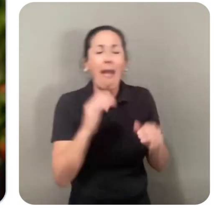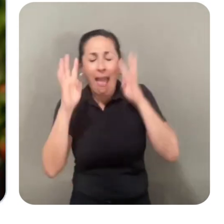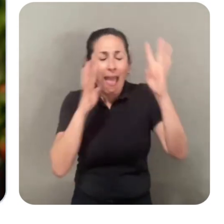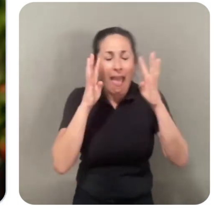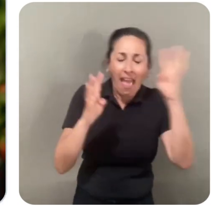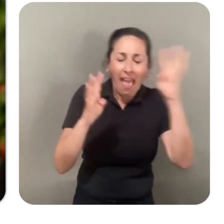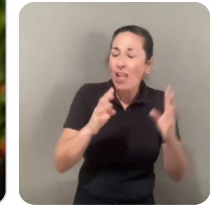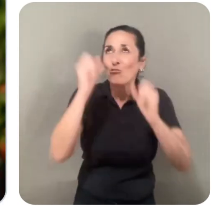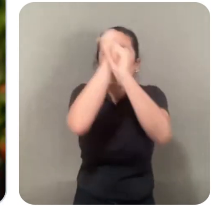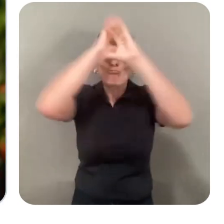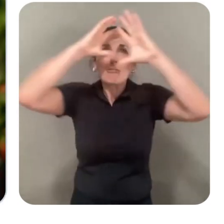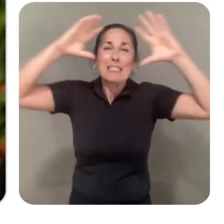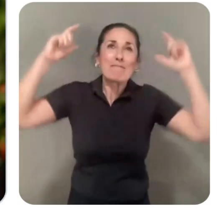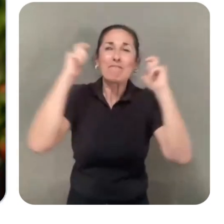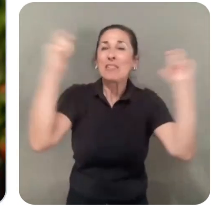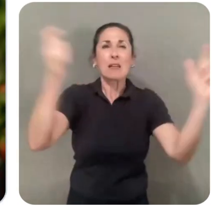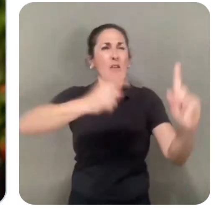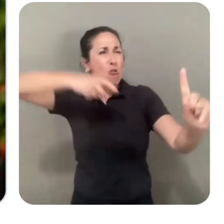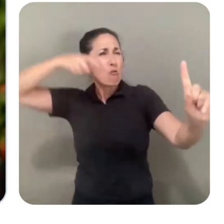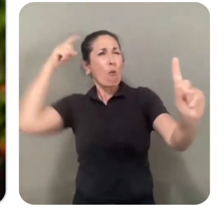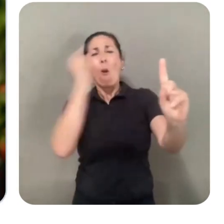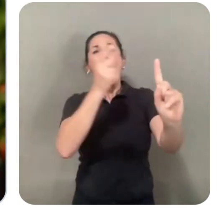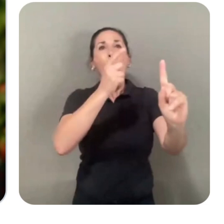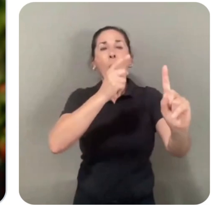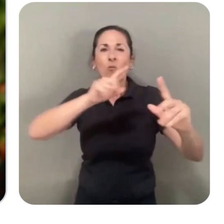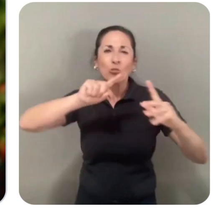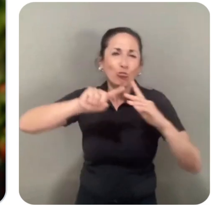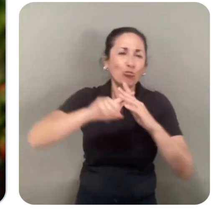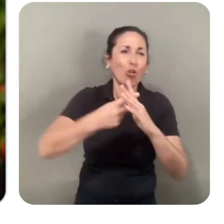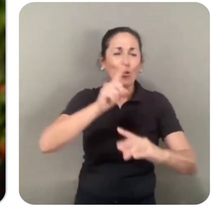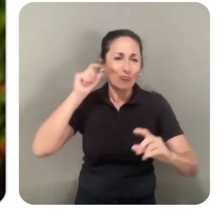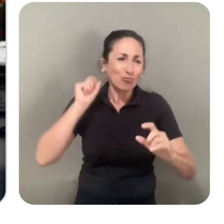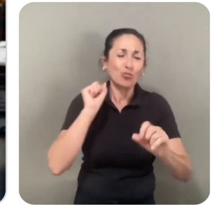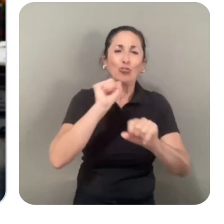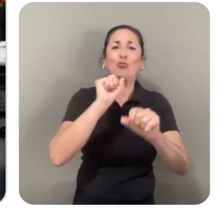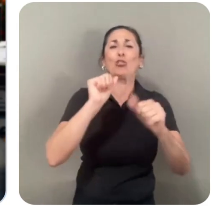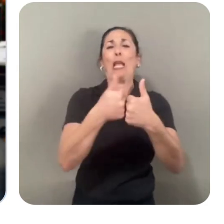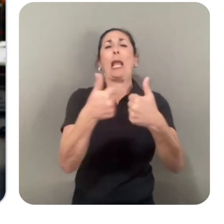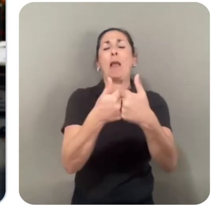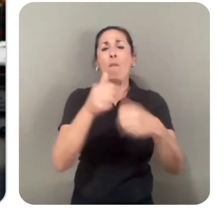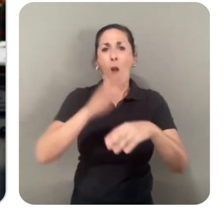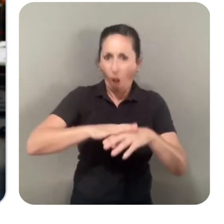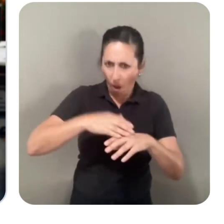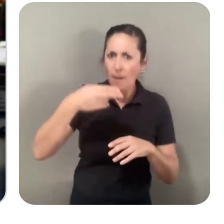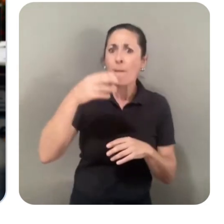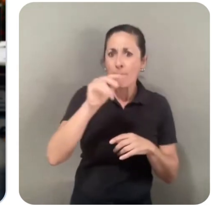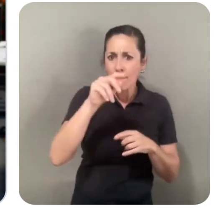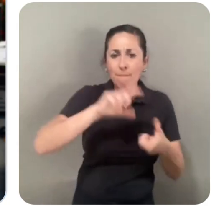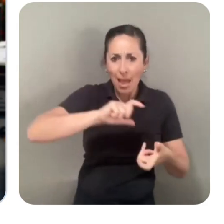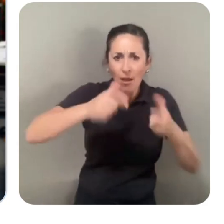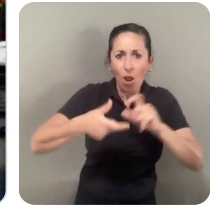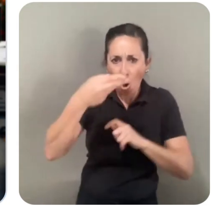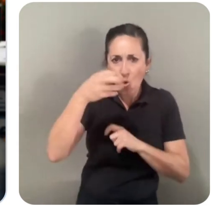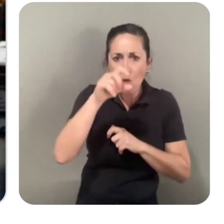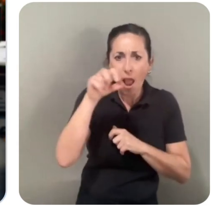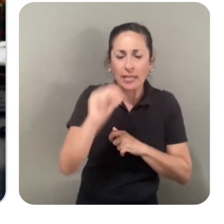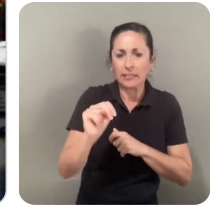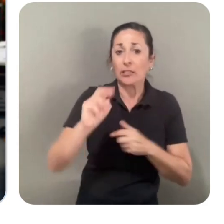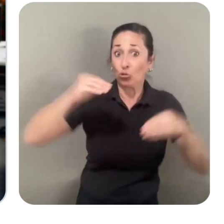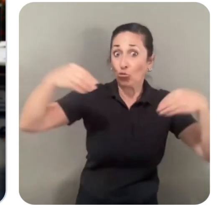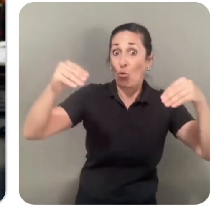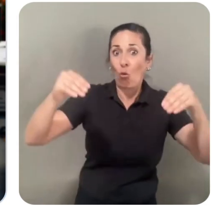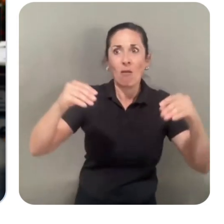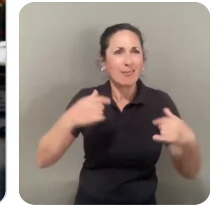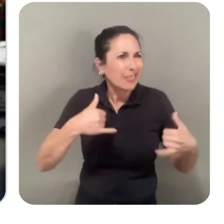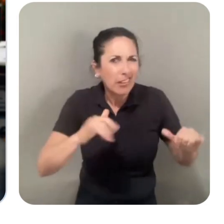dream big, and we made it our goal to launch a game on the Meta Horizon store. We still felt like kids though, now more than ever.